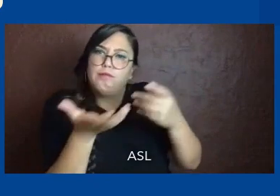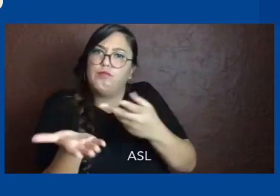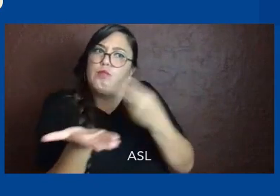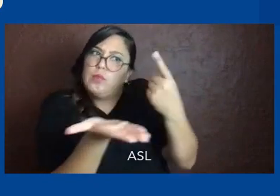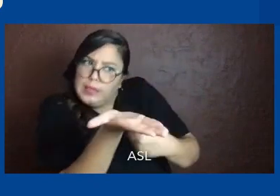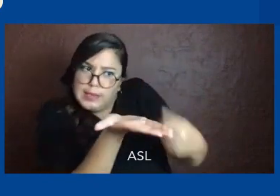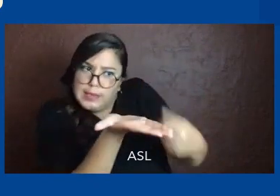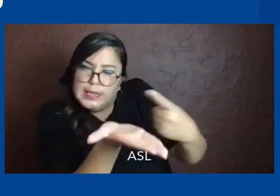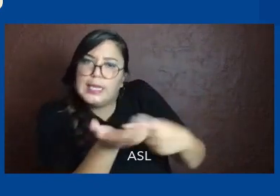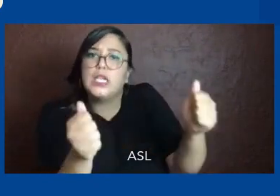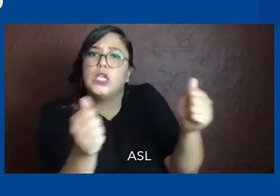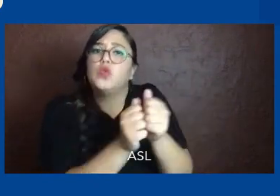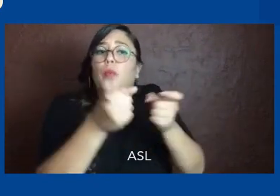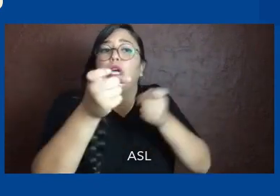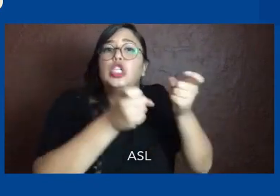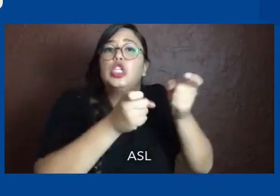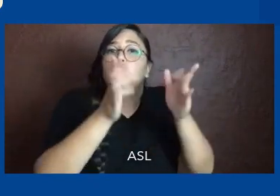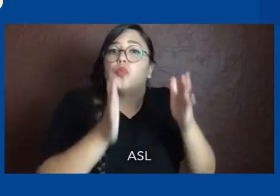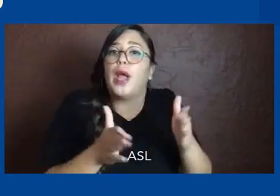that we're collaborating with.